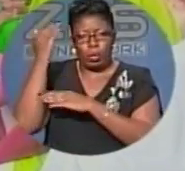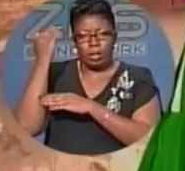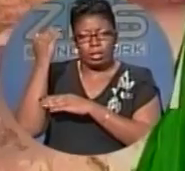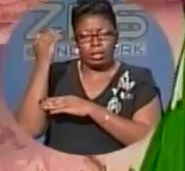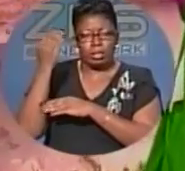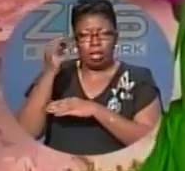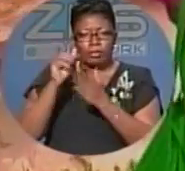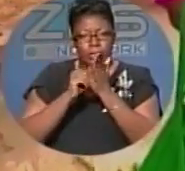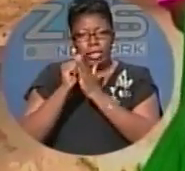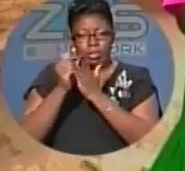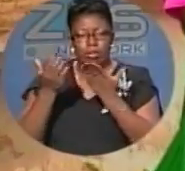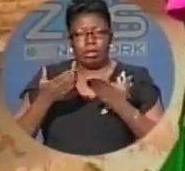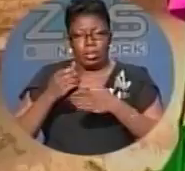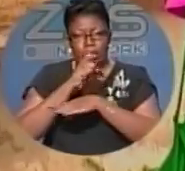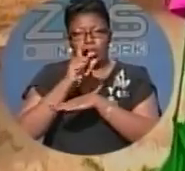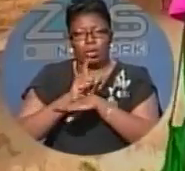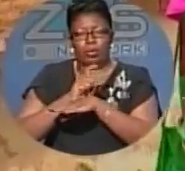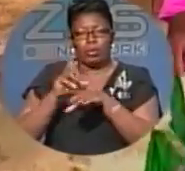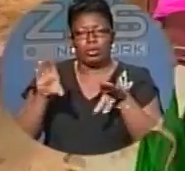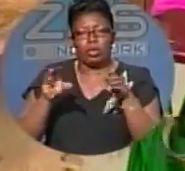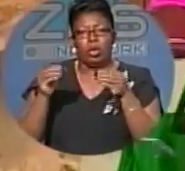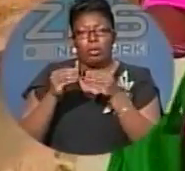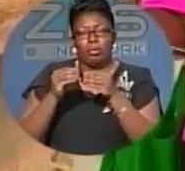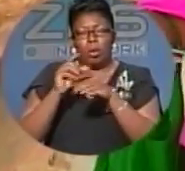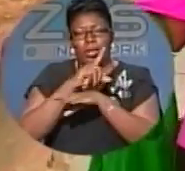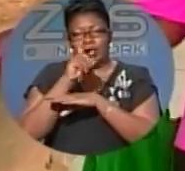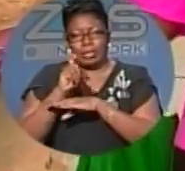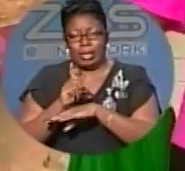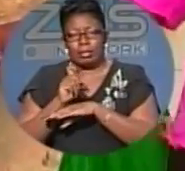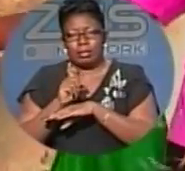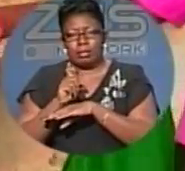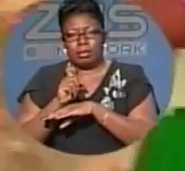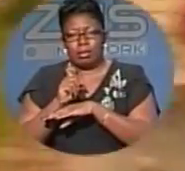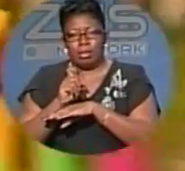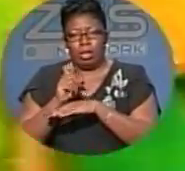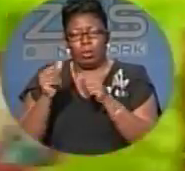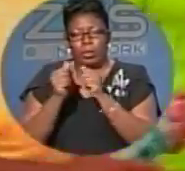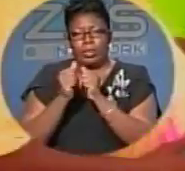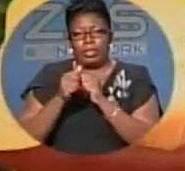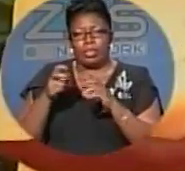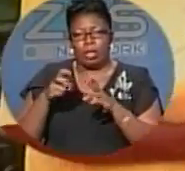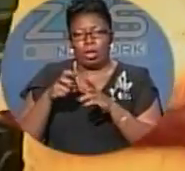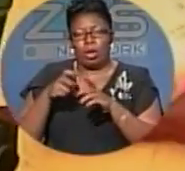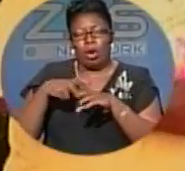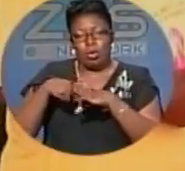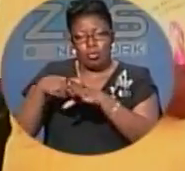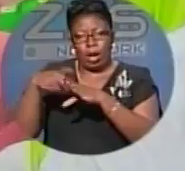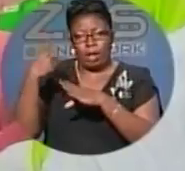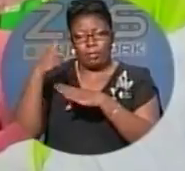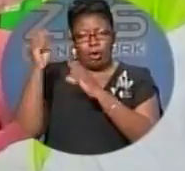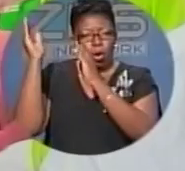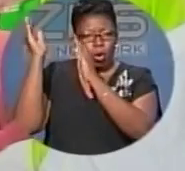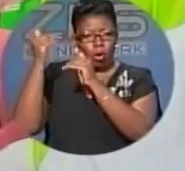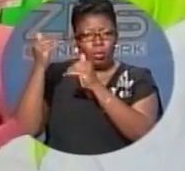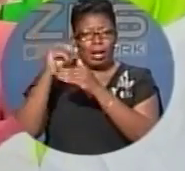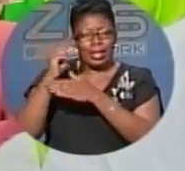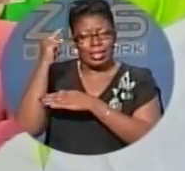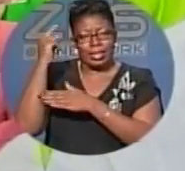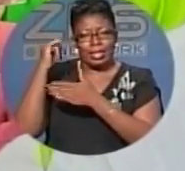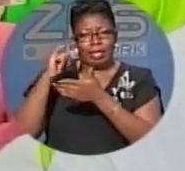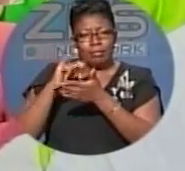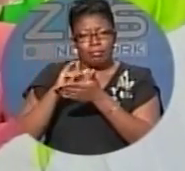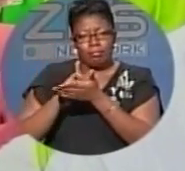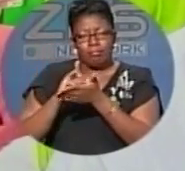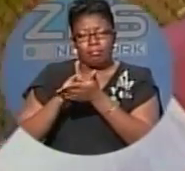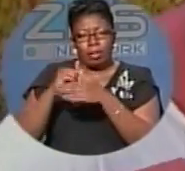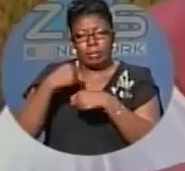because I think we do a lot more testing in conjunction with the Ride for Hope and everything else. I think that's what makes it seem a lot